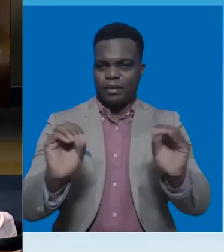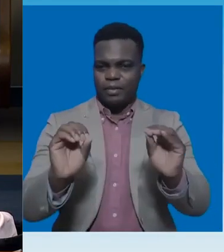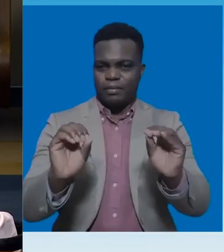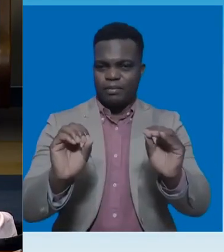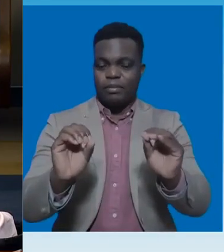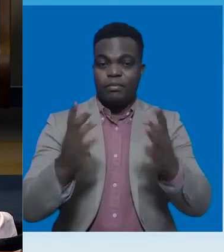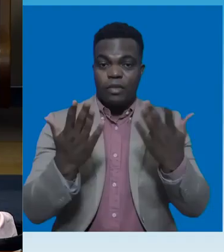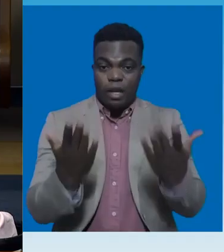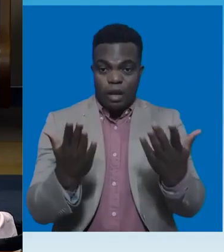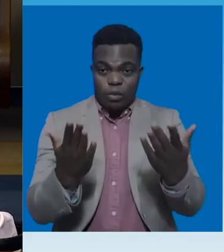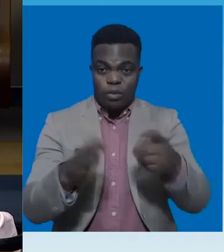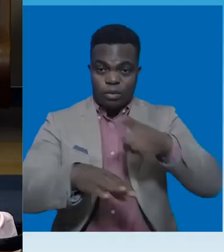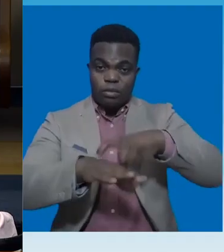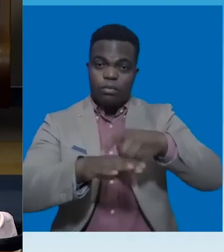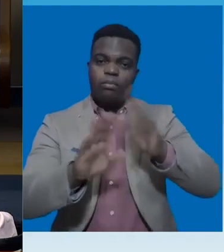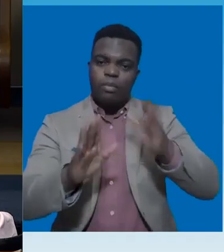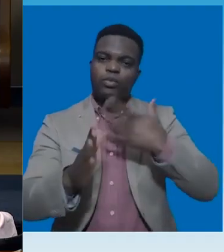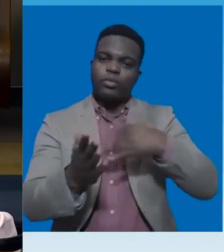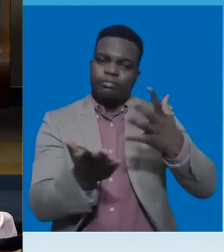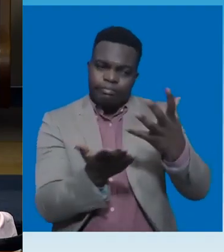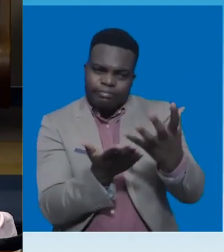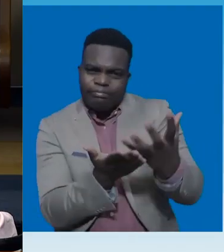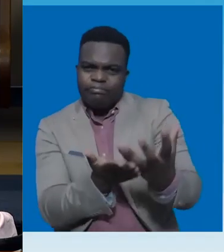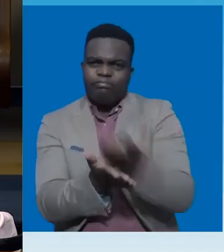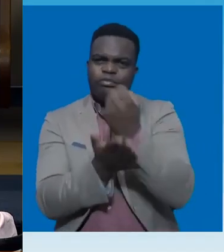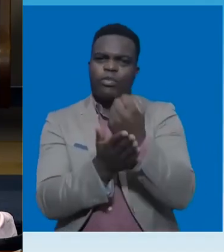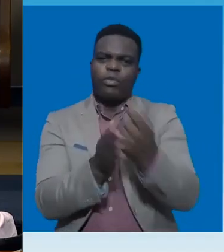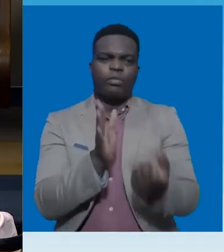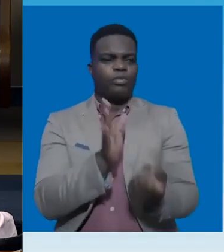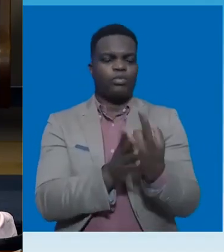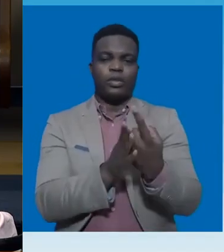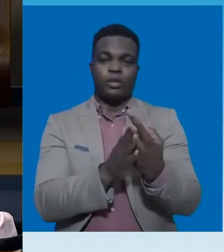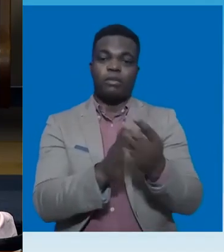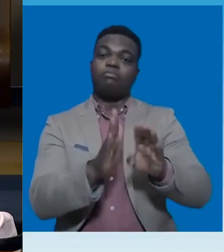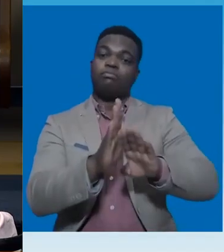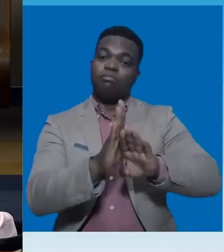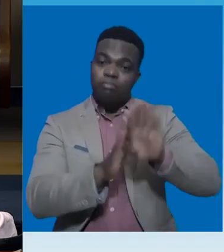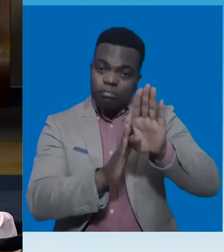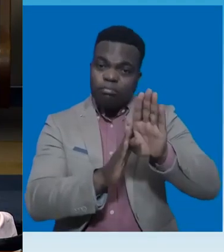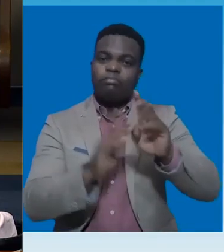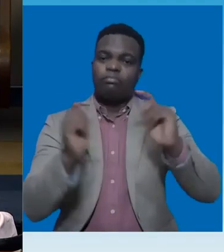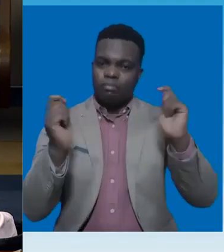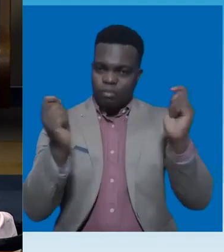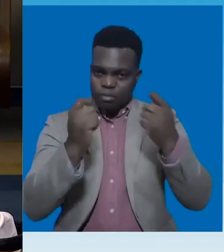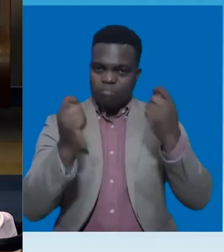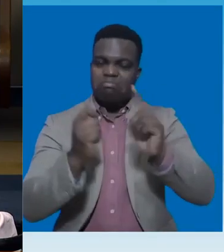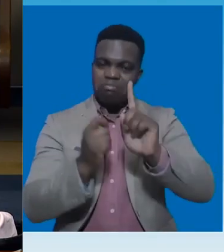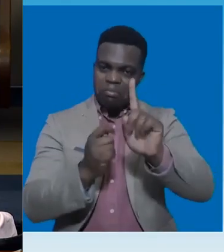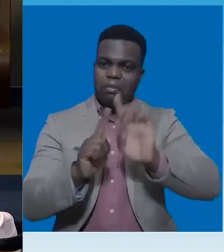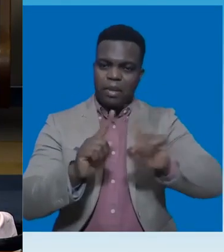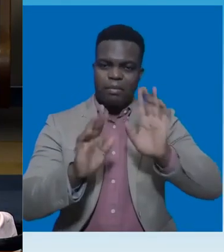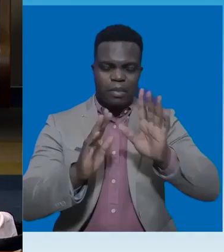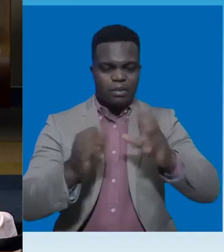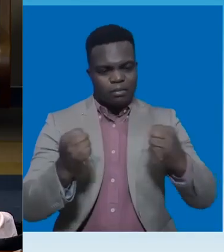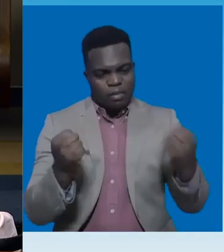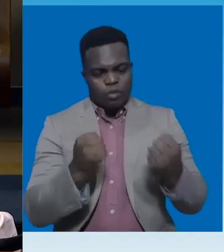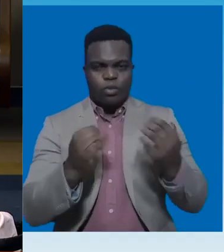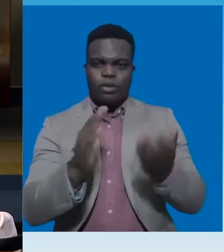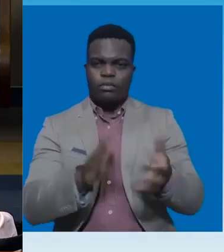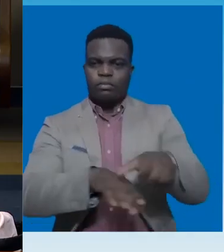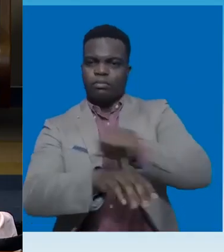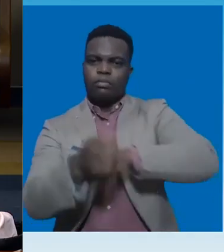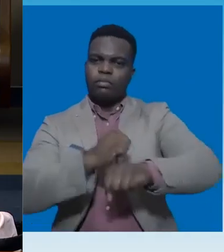celebrate progress, but to accelerate action with urgency, with partnerships, and